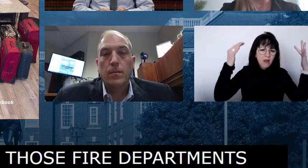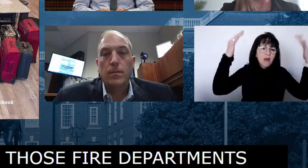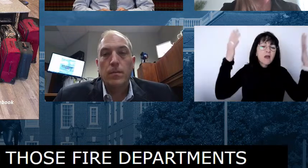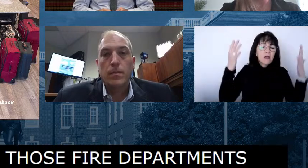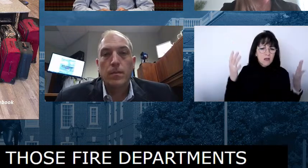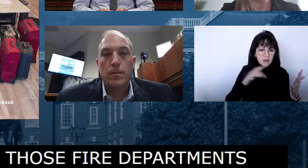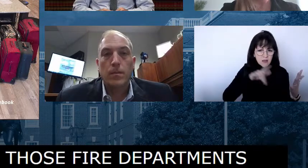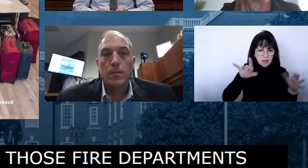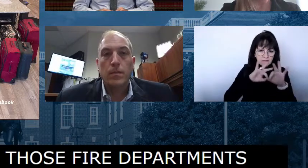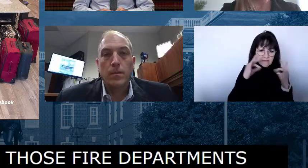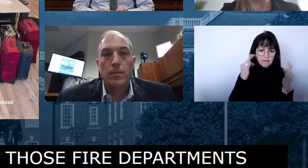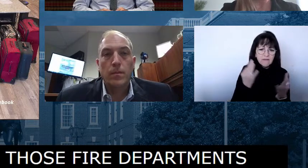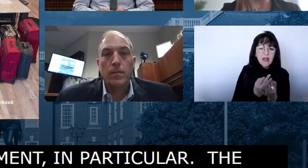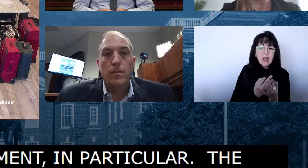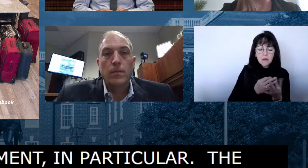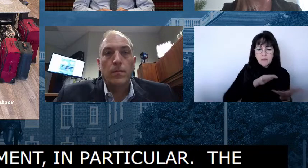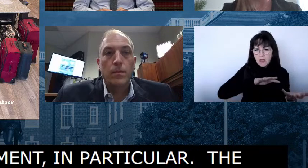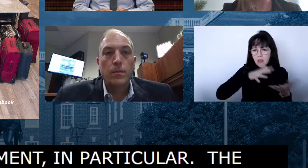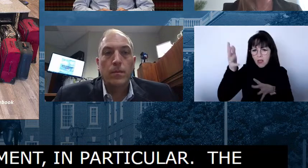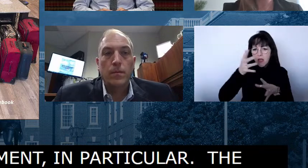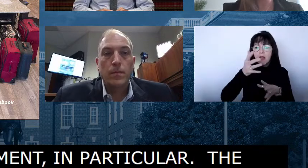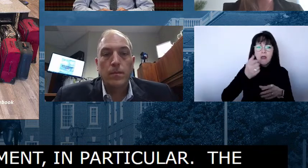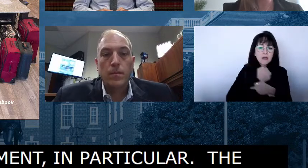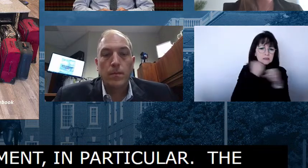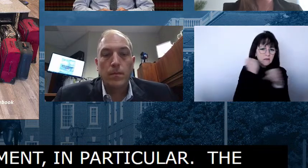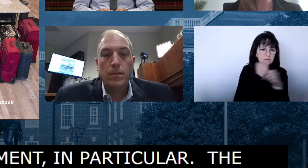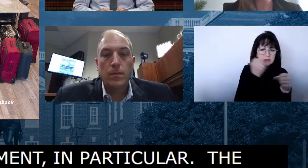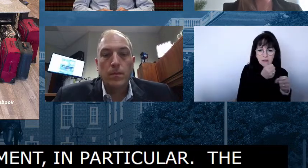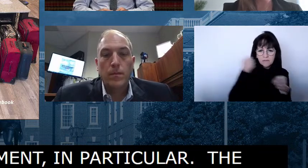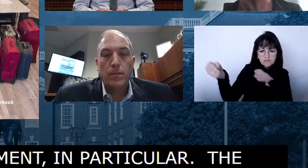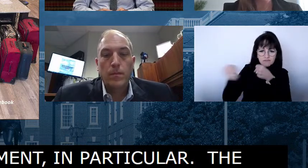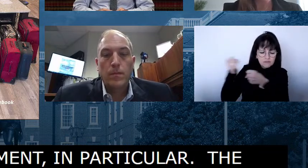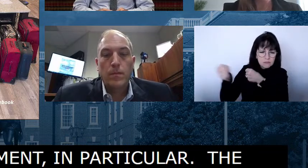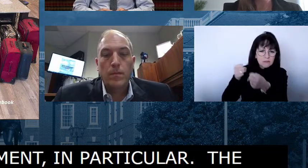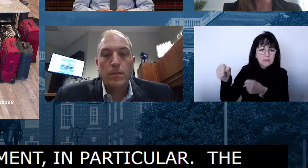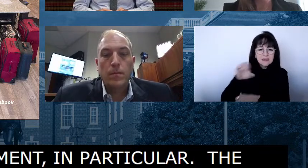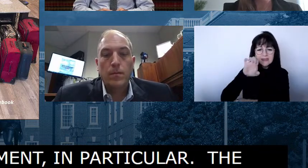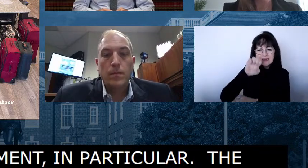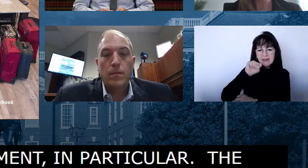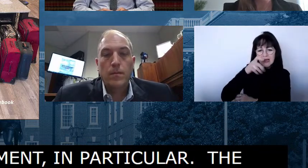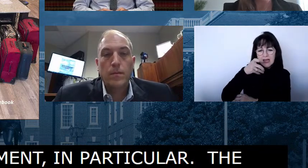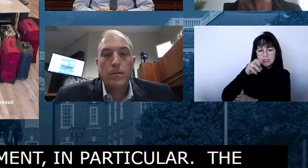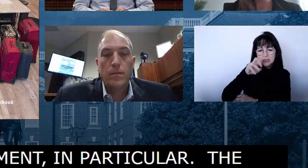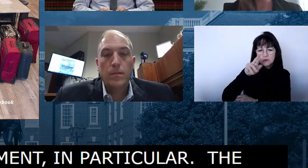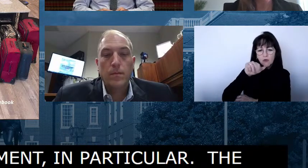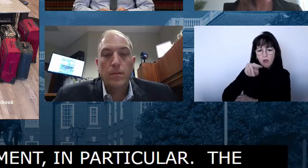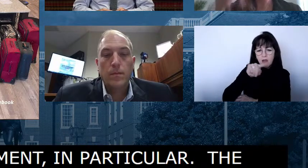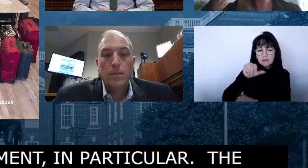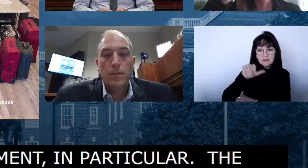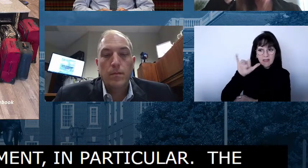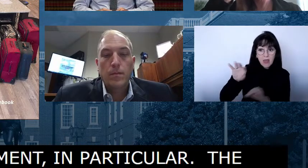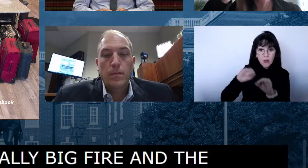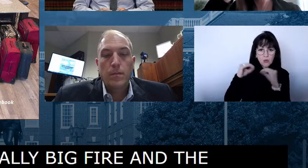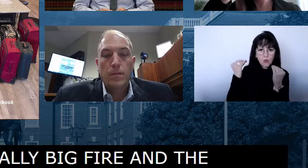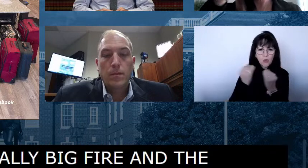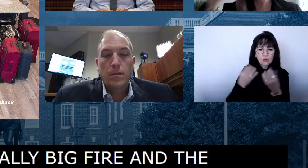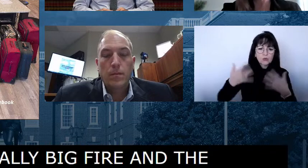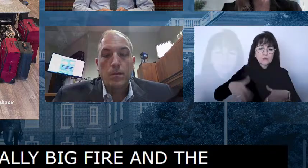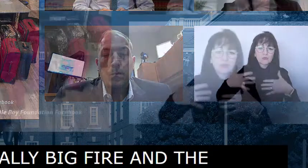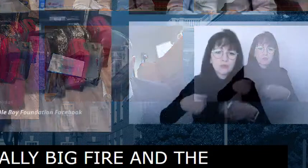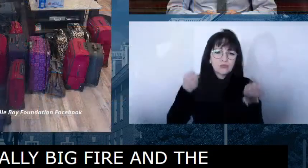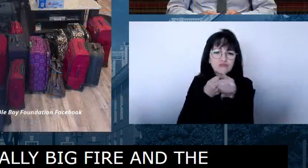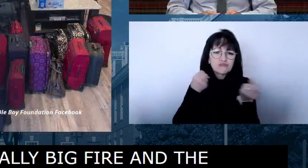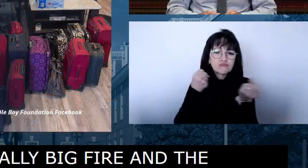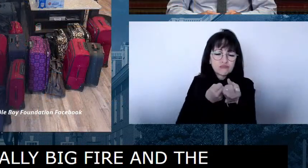in the town. La Esperanza and the Red Cross were instrumental, and really a special shout out to the Good Old